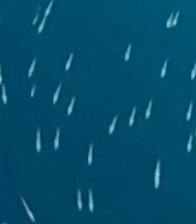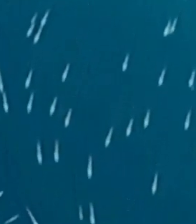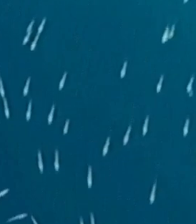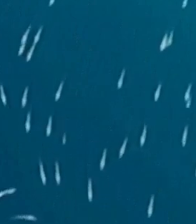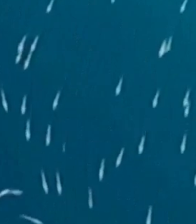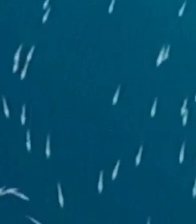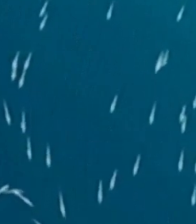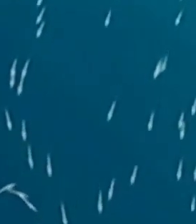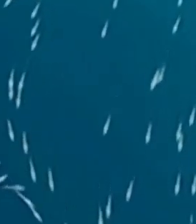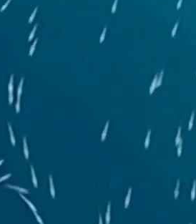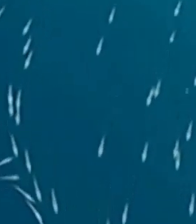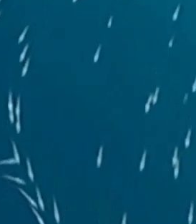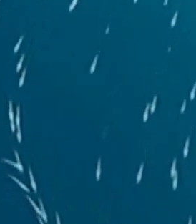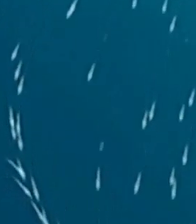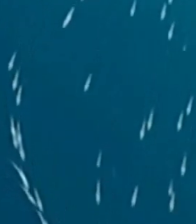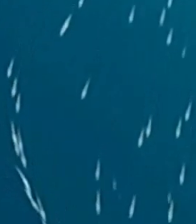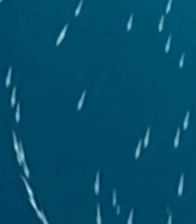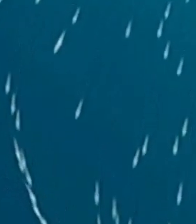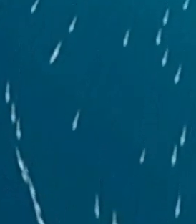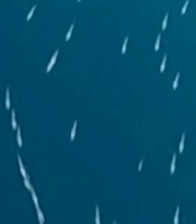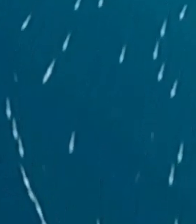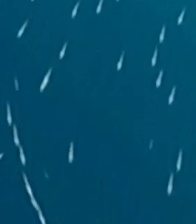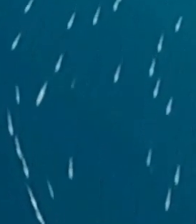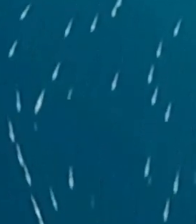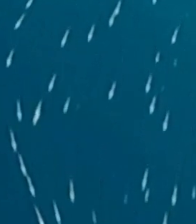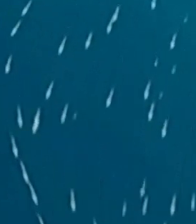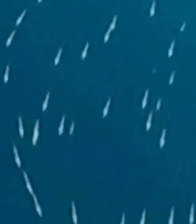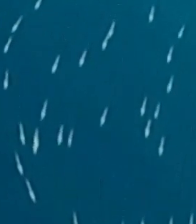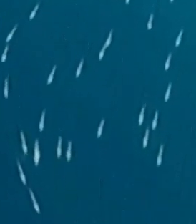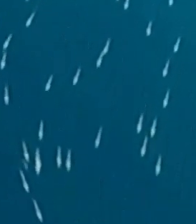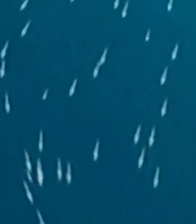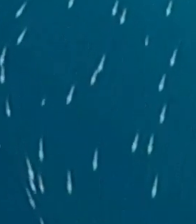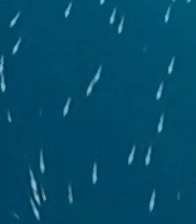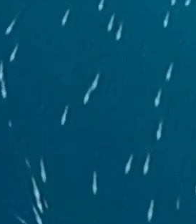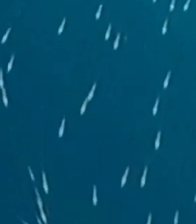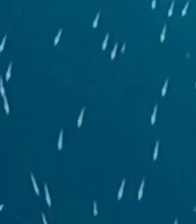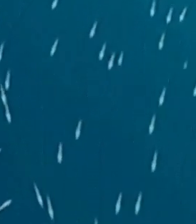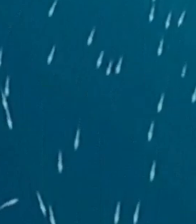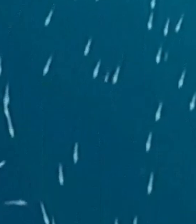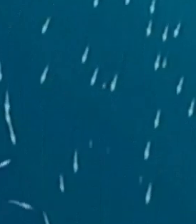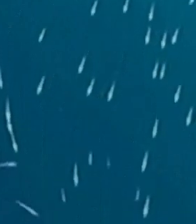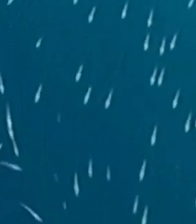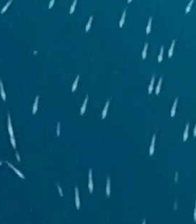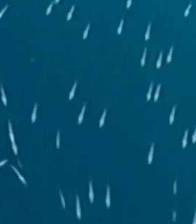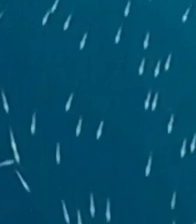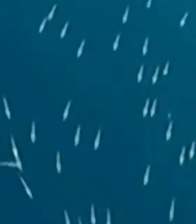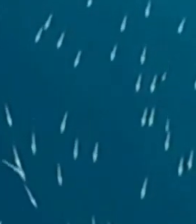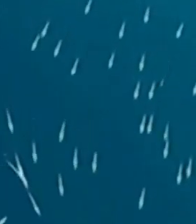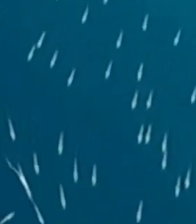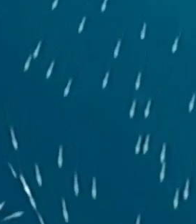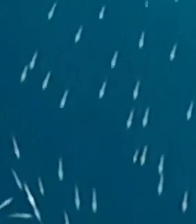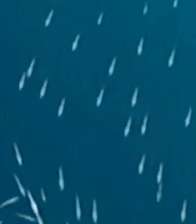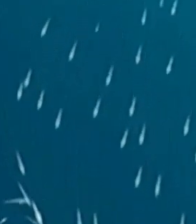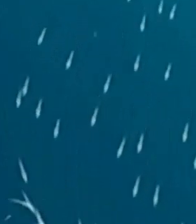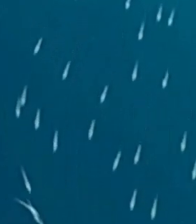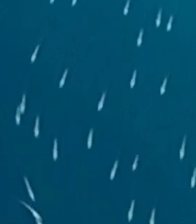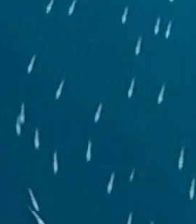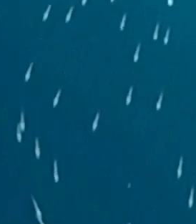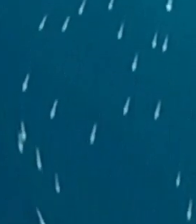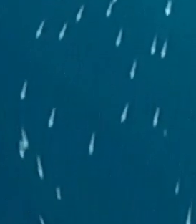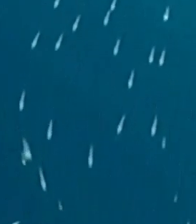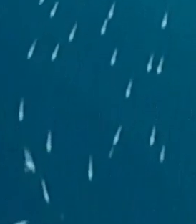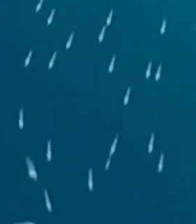moswane re sa bona gabotse kgonagalo tše di botse tša dipula le maro a pešitšego gabotse na fela ka dikarolong tše tša ka Northwest go putla belo ka dikarolong tša ka lebopona la ka Bohlabela go